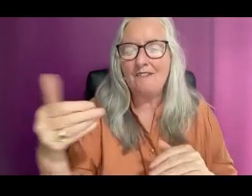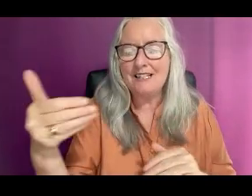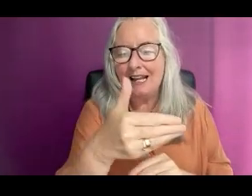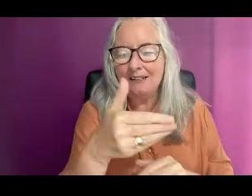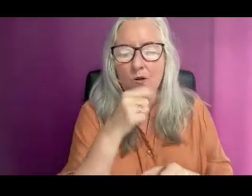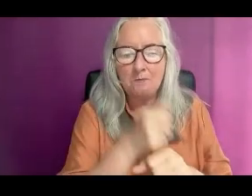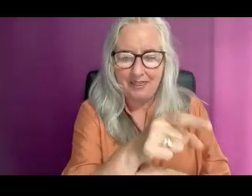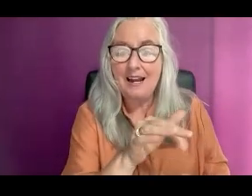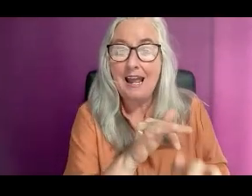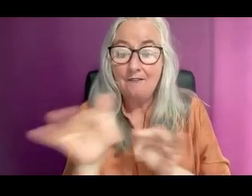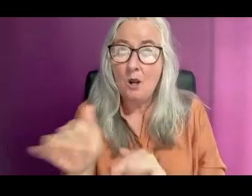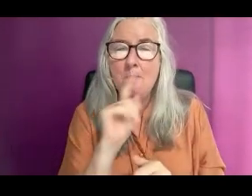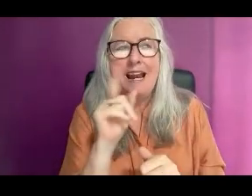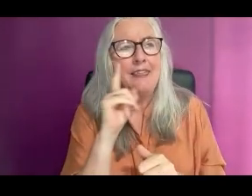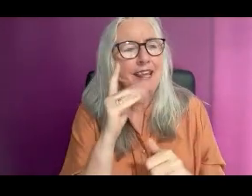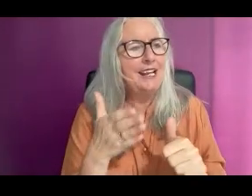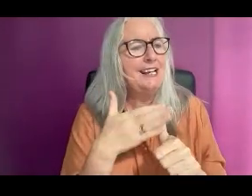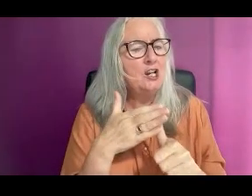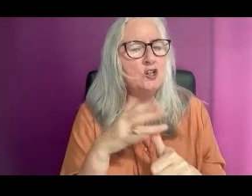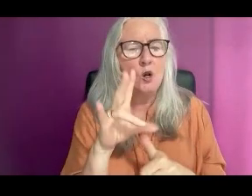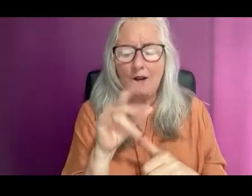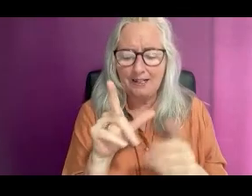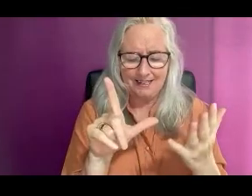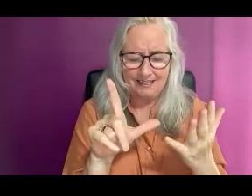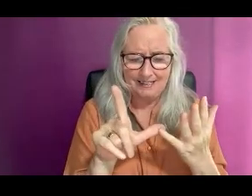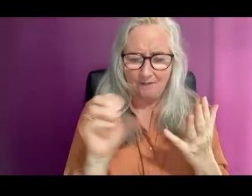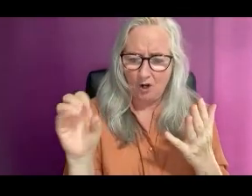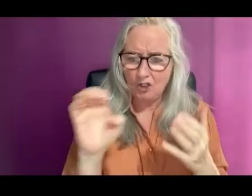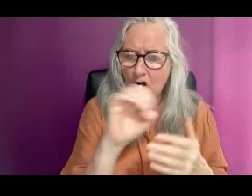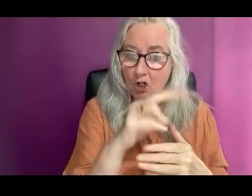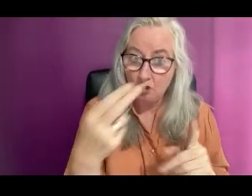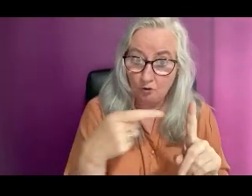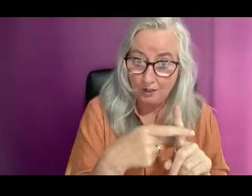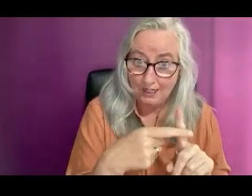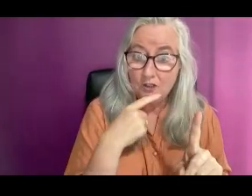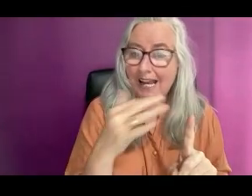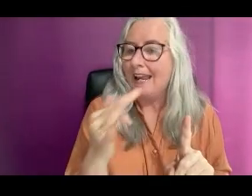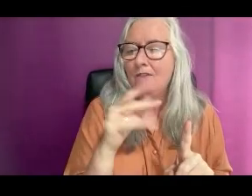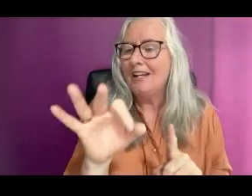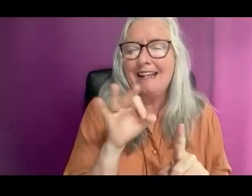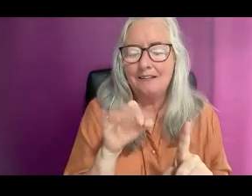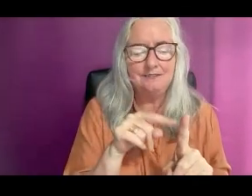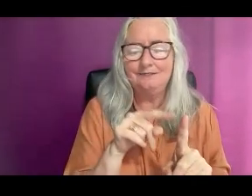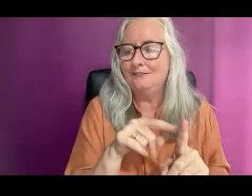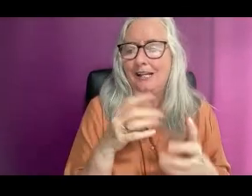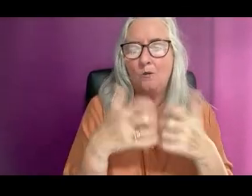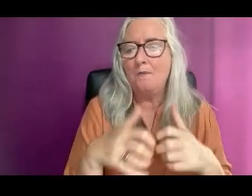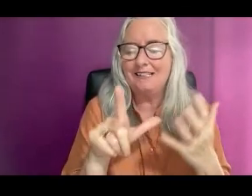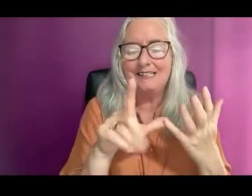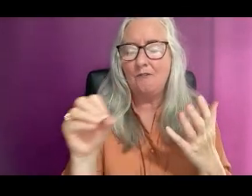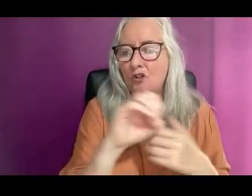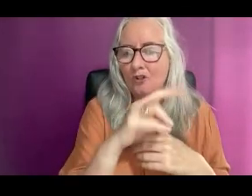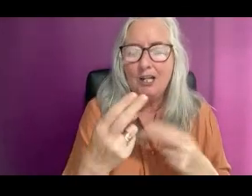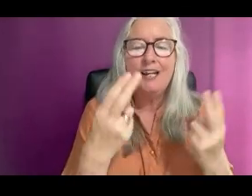but I believe the initial quote threshold was €700. So if you were getting something for €700 or more, you'd need an